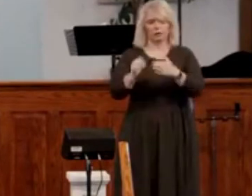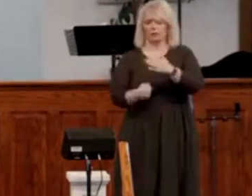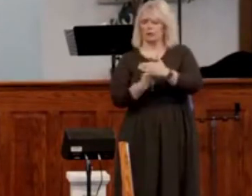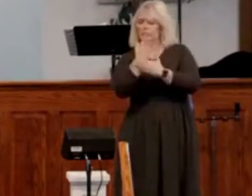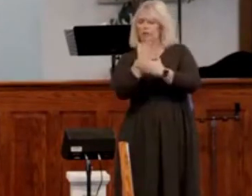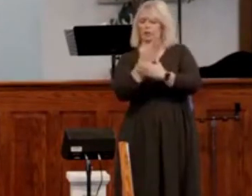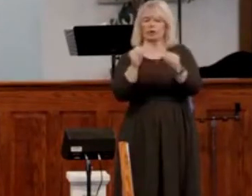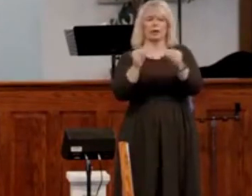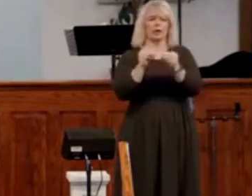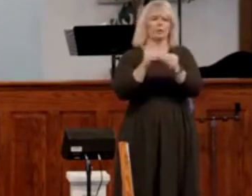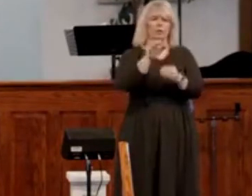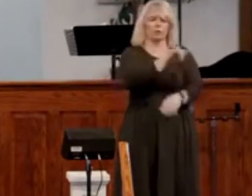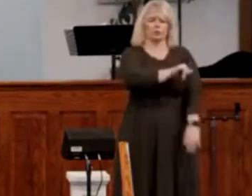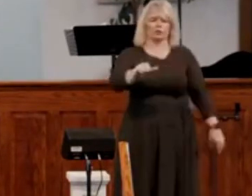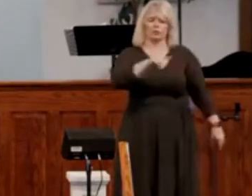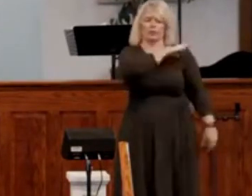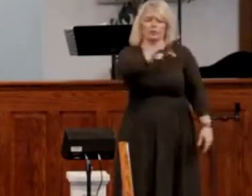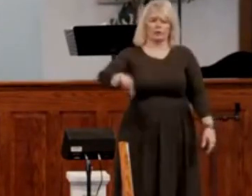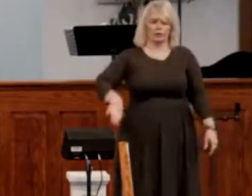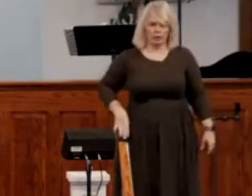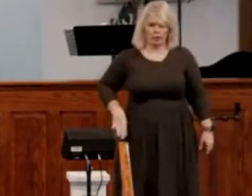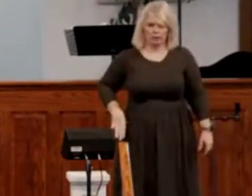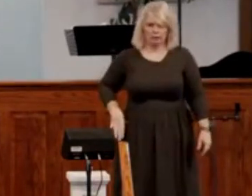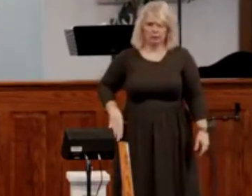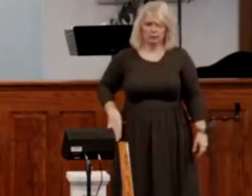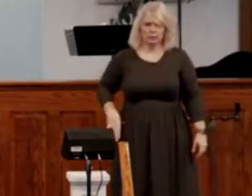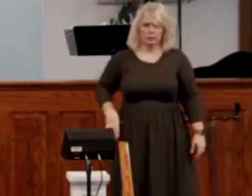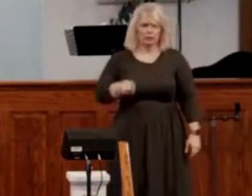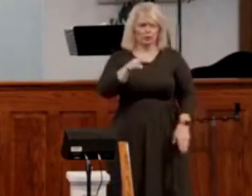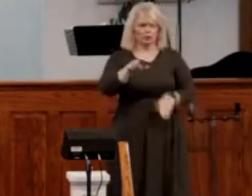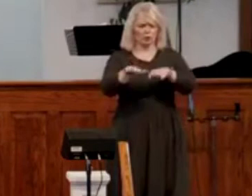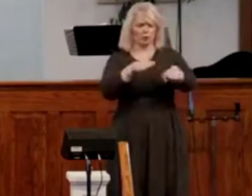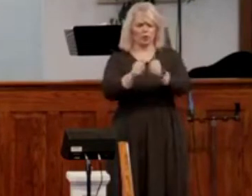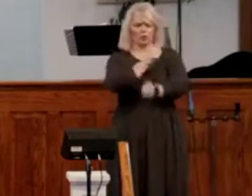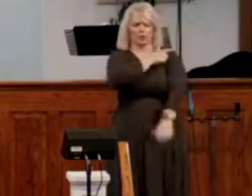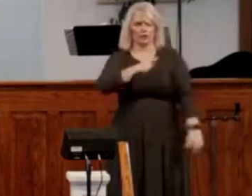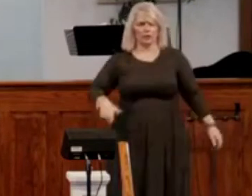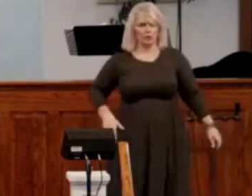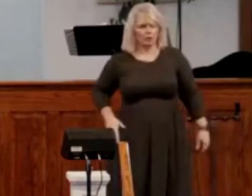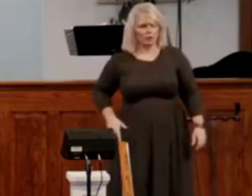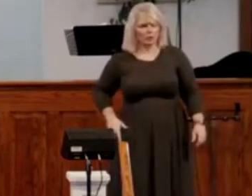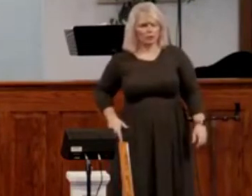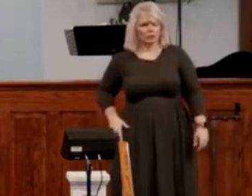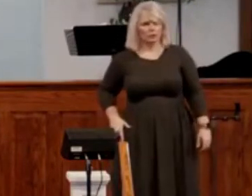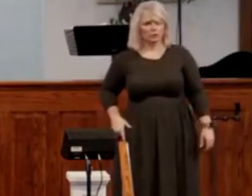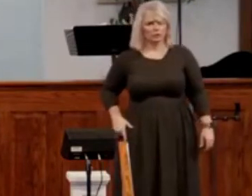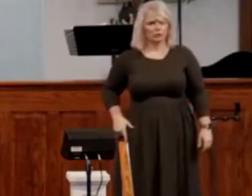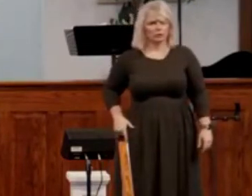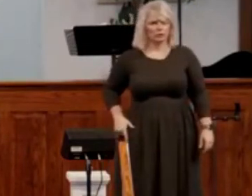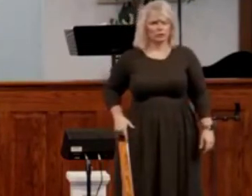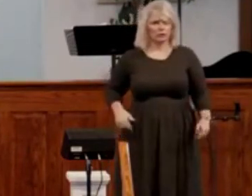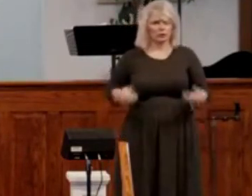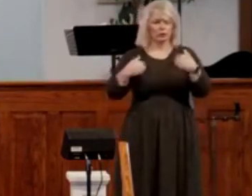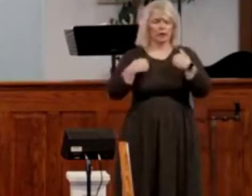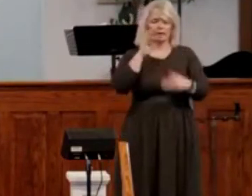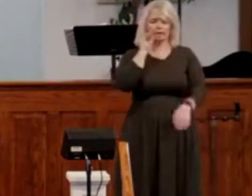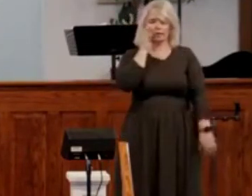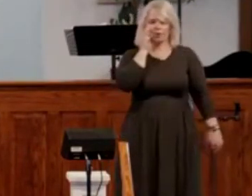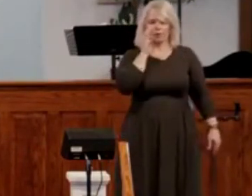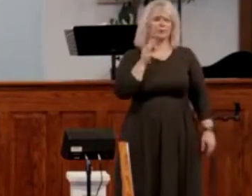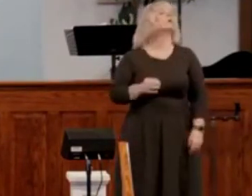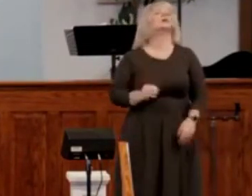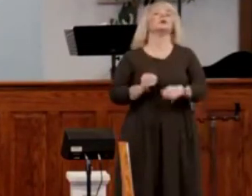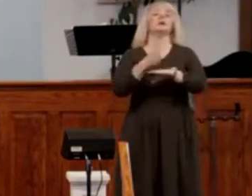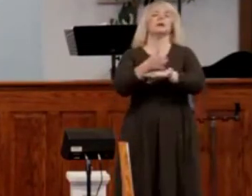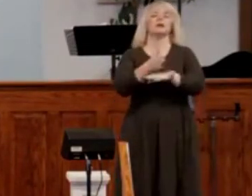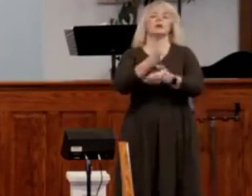being more Christ-like in every aspect of your life. So are you walking with the Lord regularly, and are you bearing fruit? The next